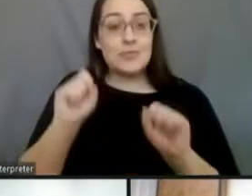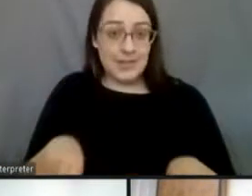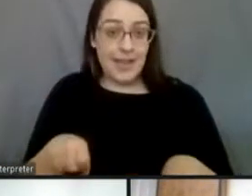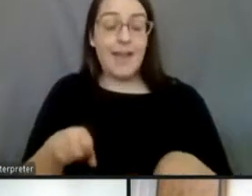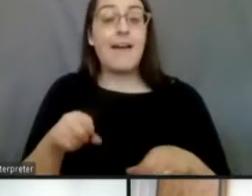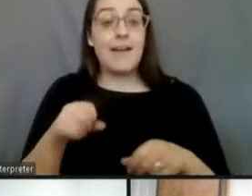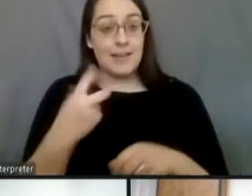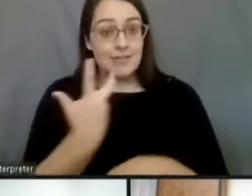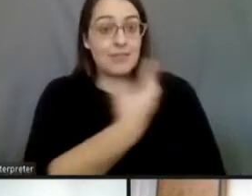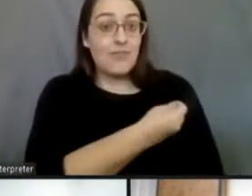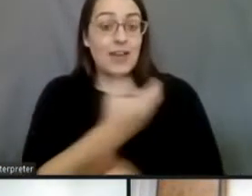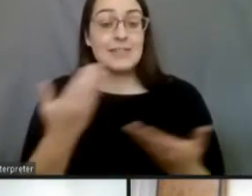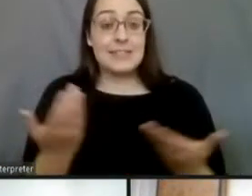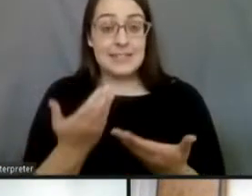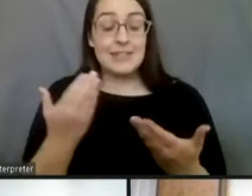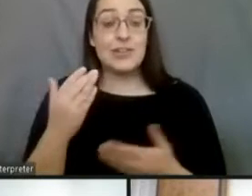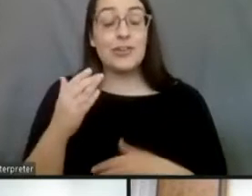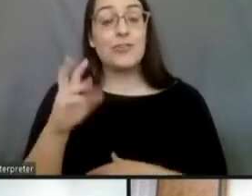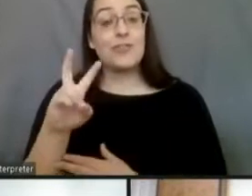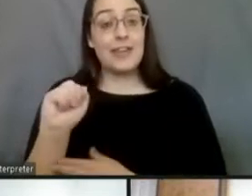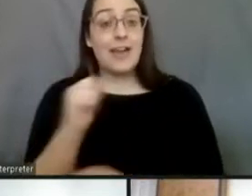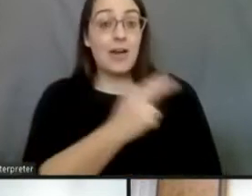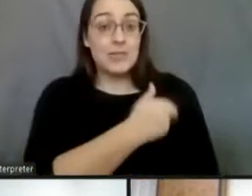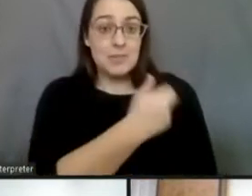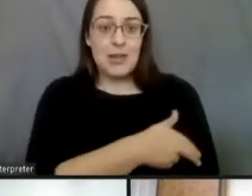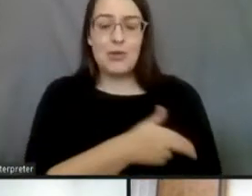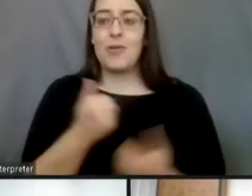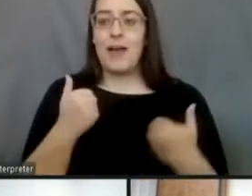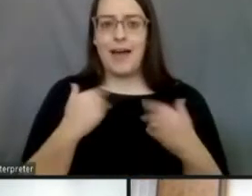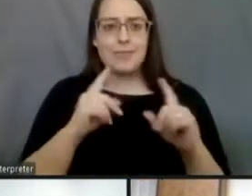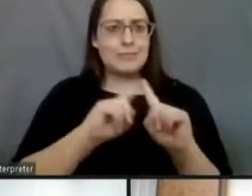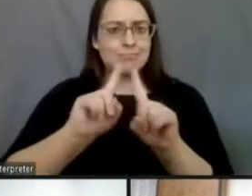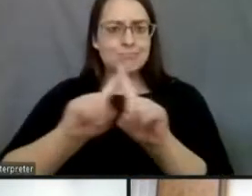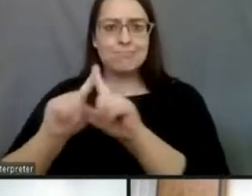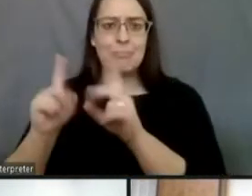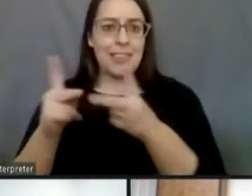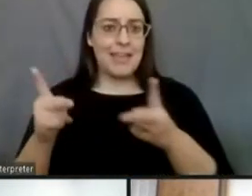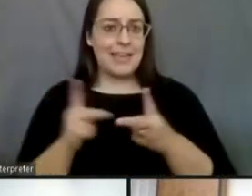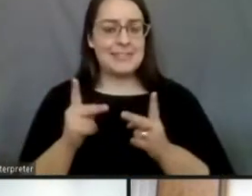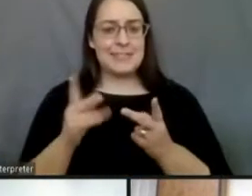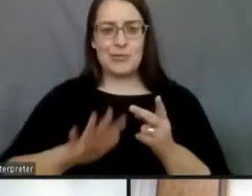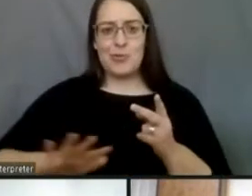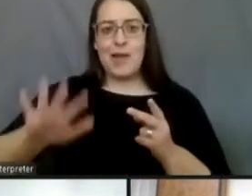vaccinated here at the VA, and I do know our community has many other sources for vaccinations.